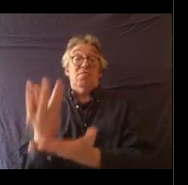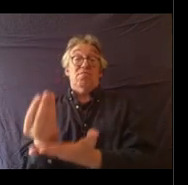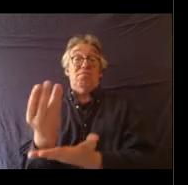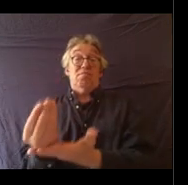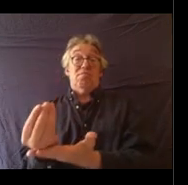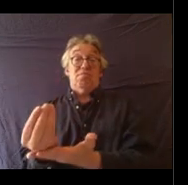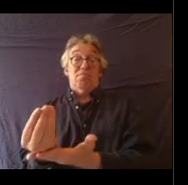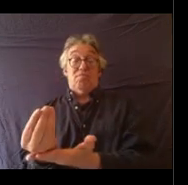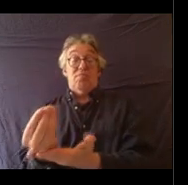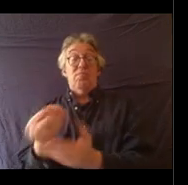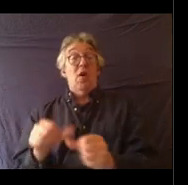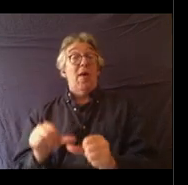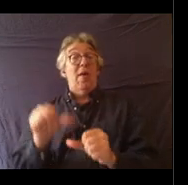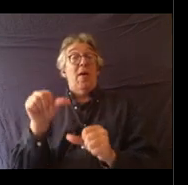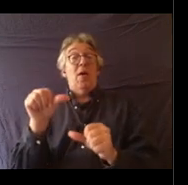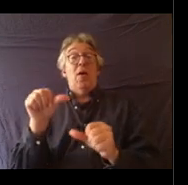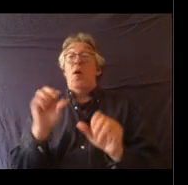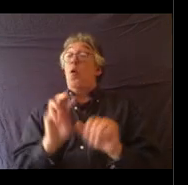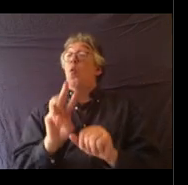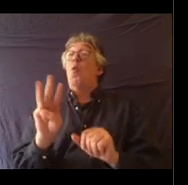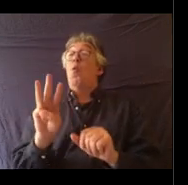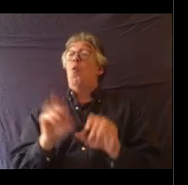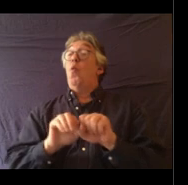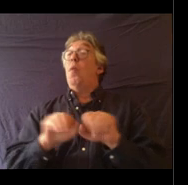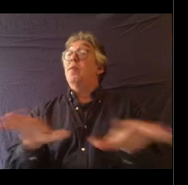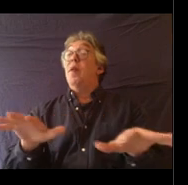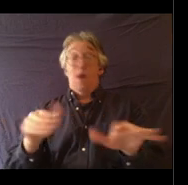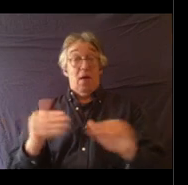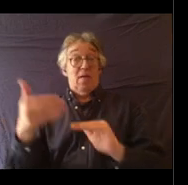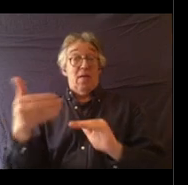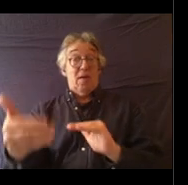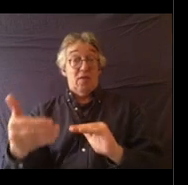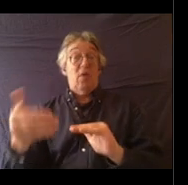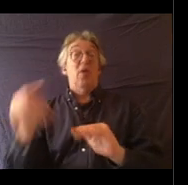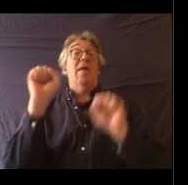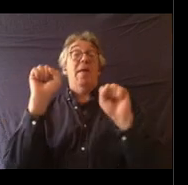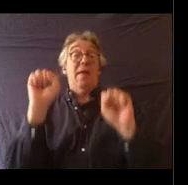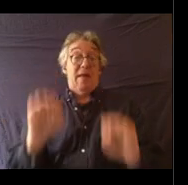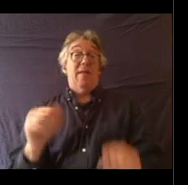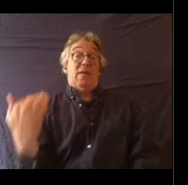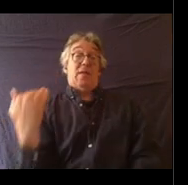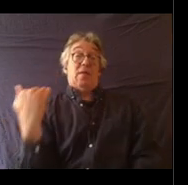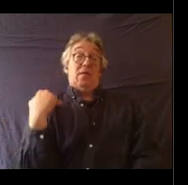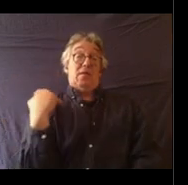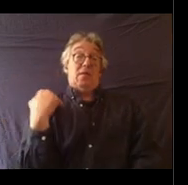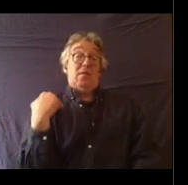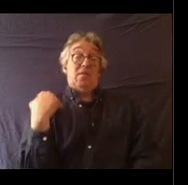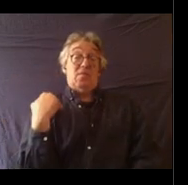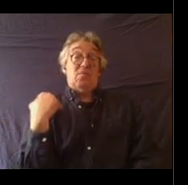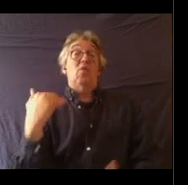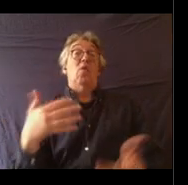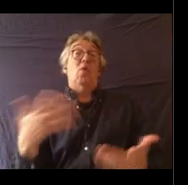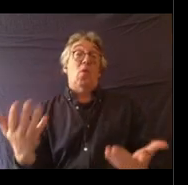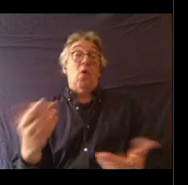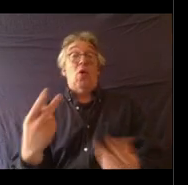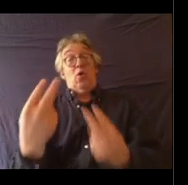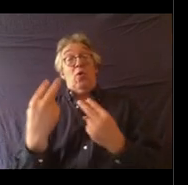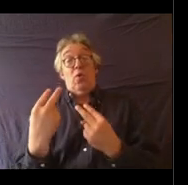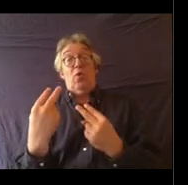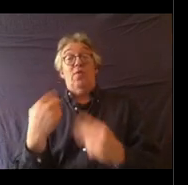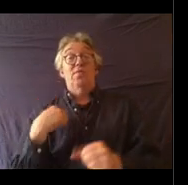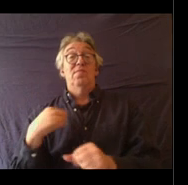transcript afterwards, which will be published. So you can request that and it will be published on our website. We will not